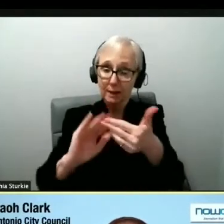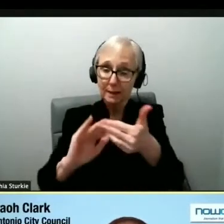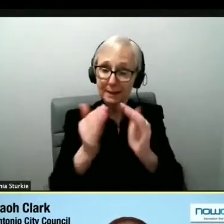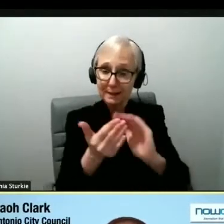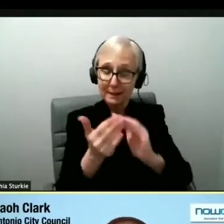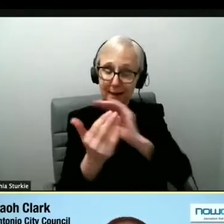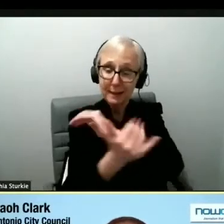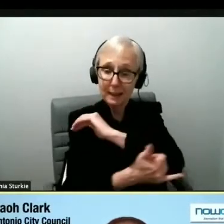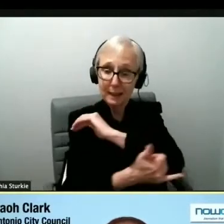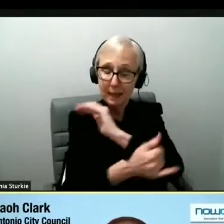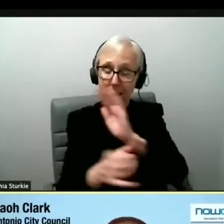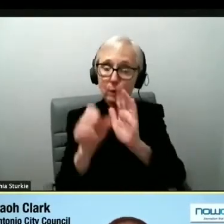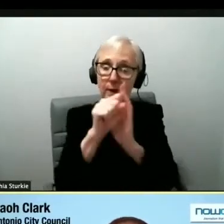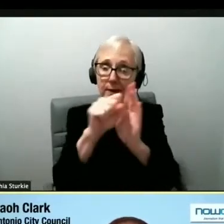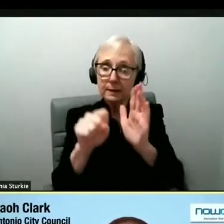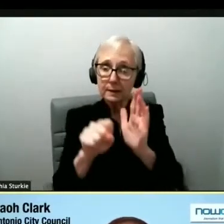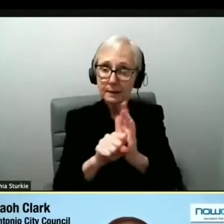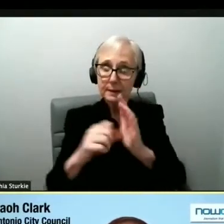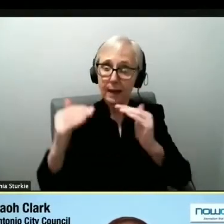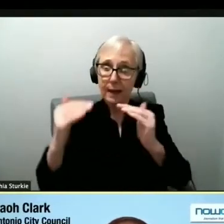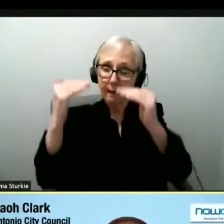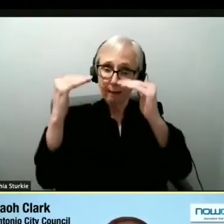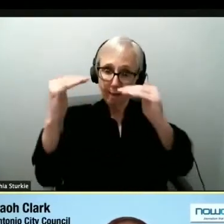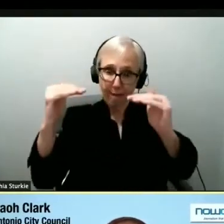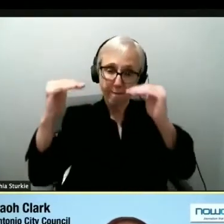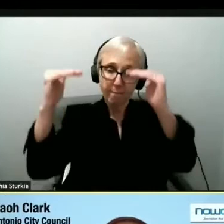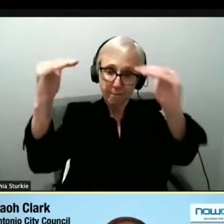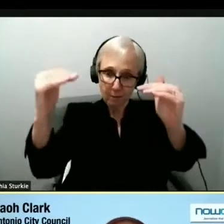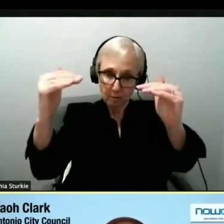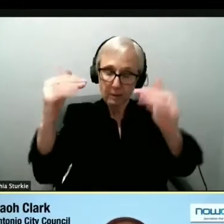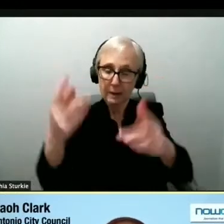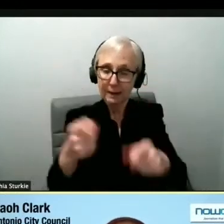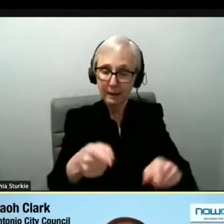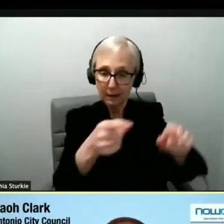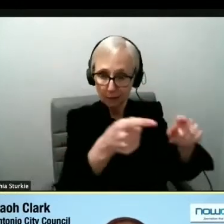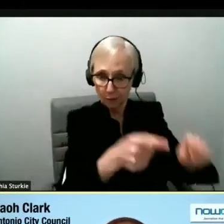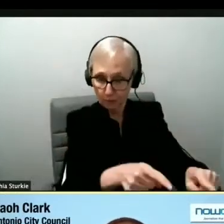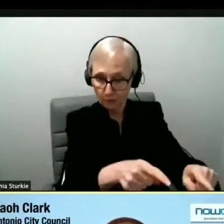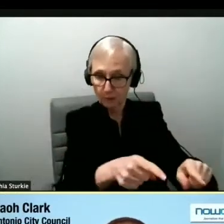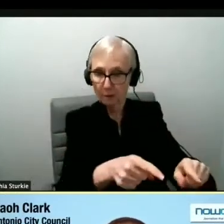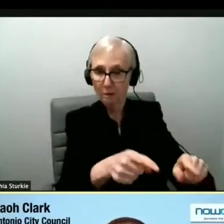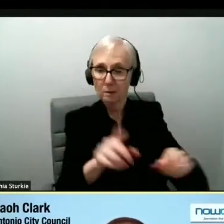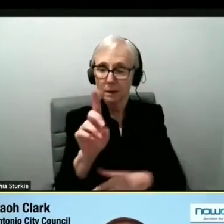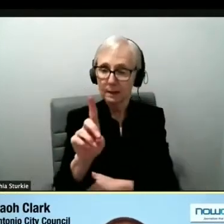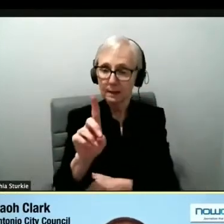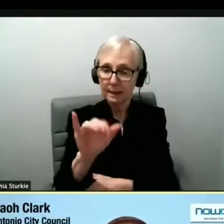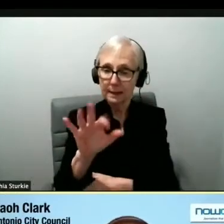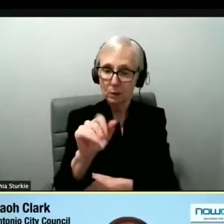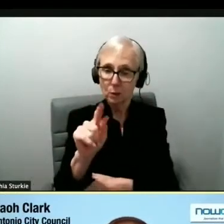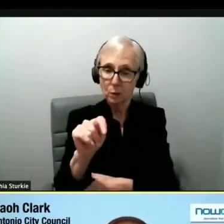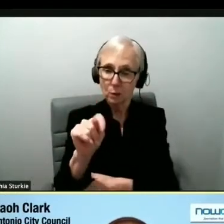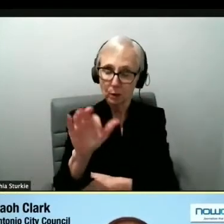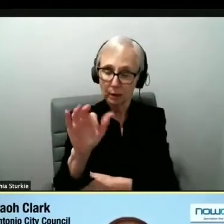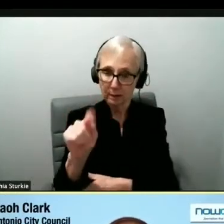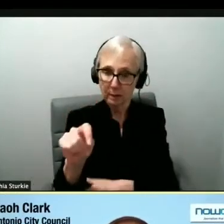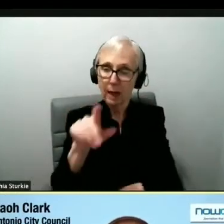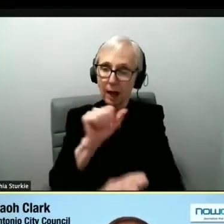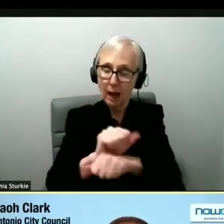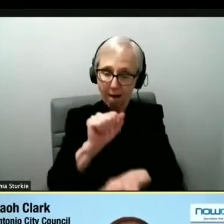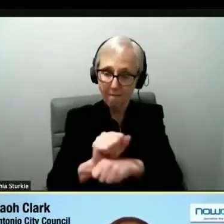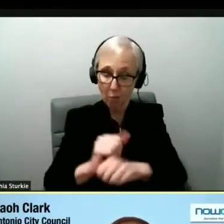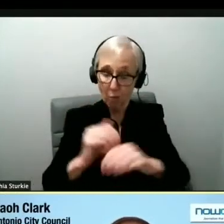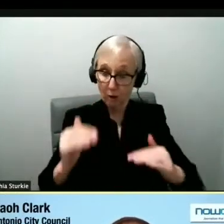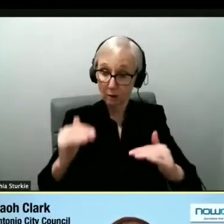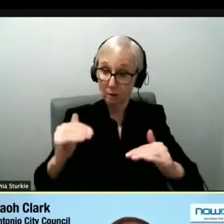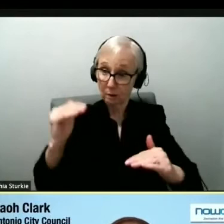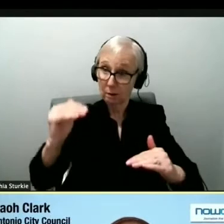county, and the state level and getting the results that the district has called for. And I have successfully worked on every single level to